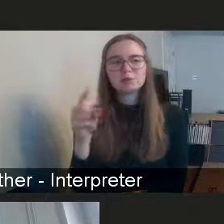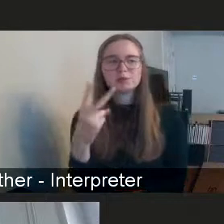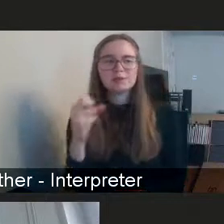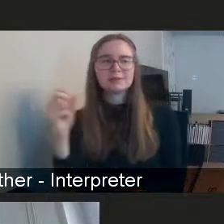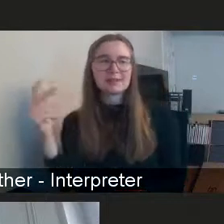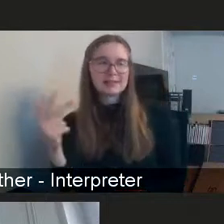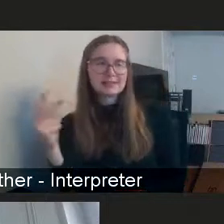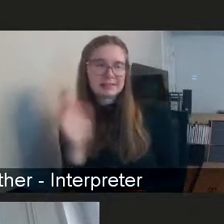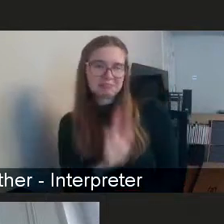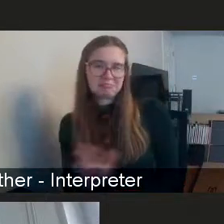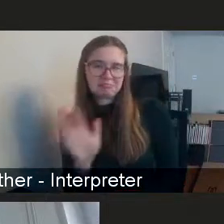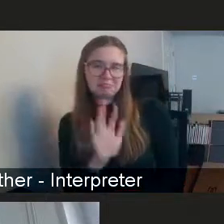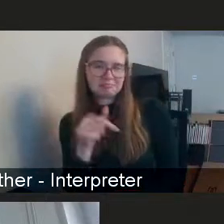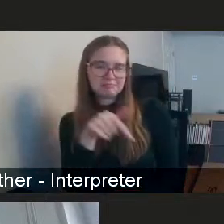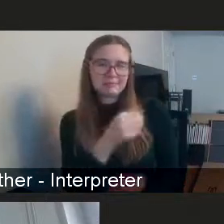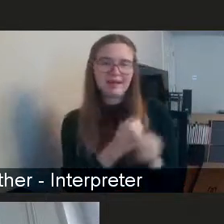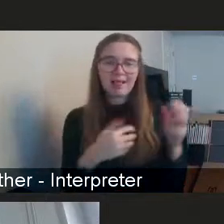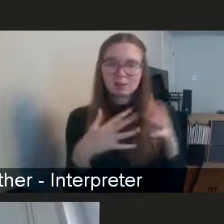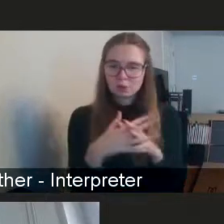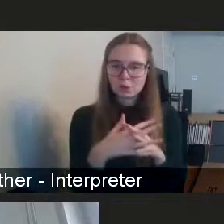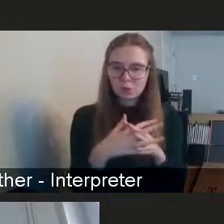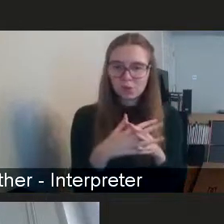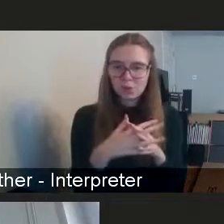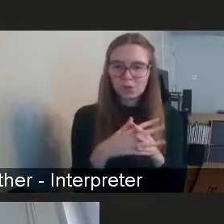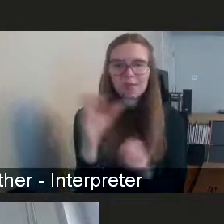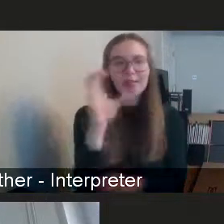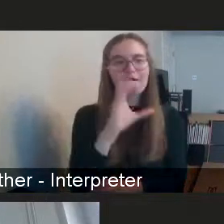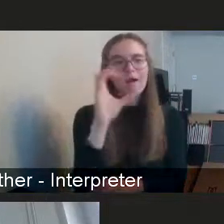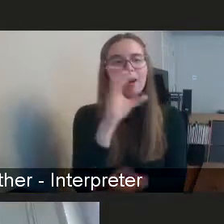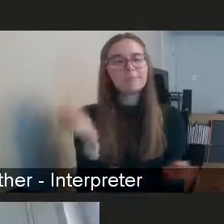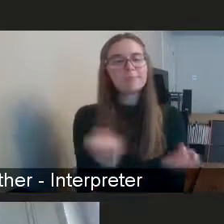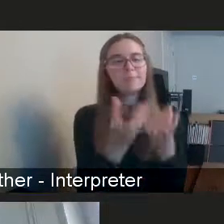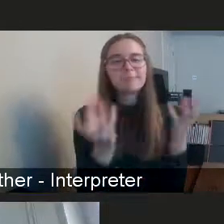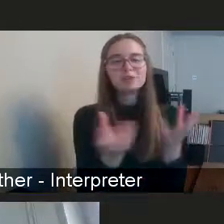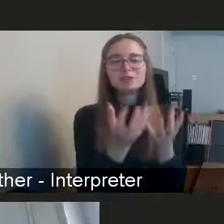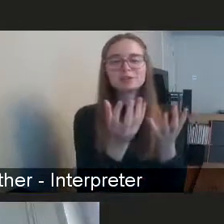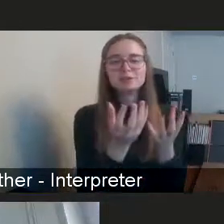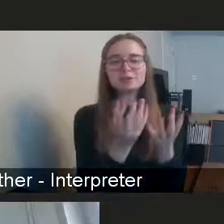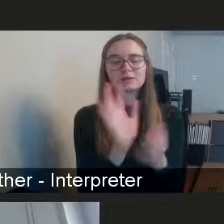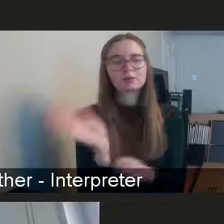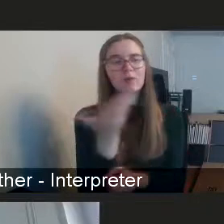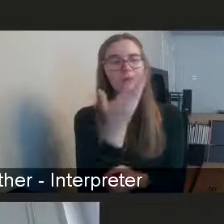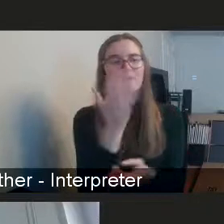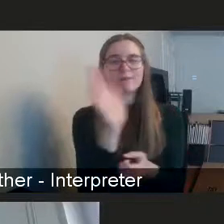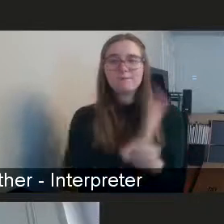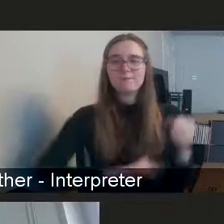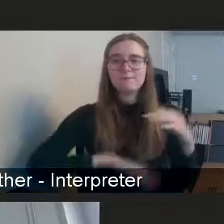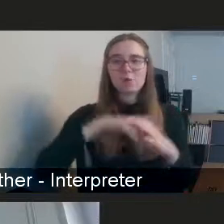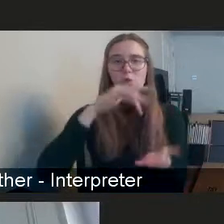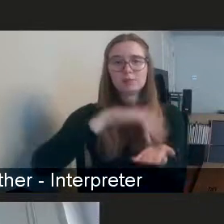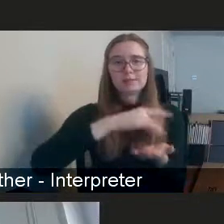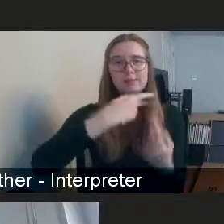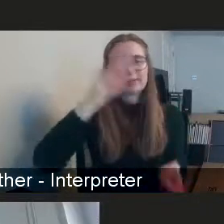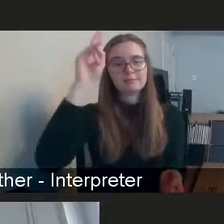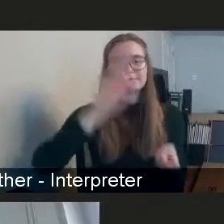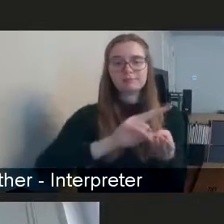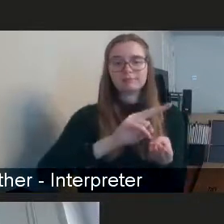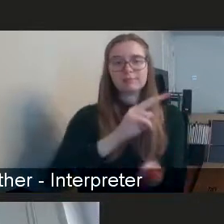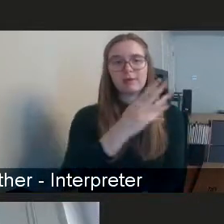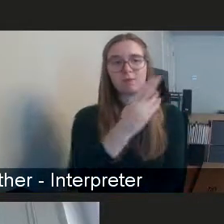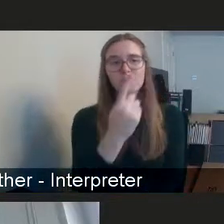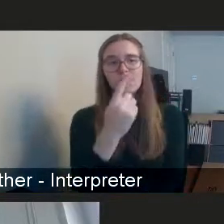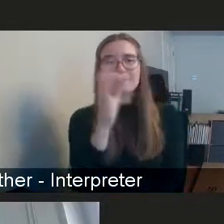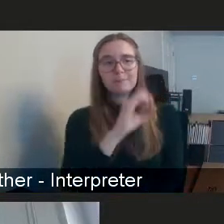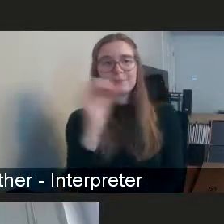or something like that in Glasgow, the carbon emissions of the city have dropped by about